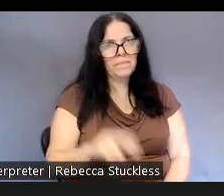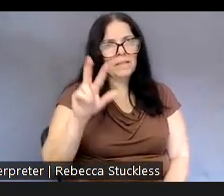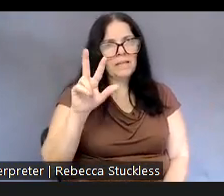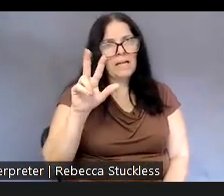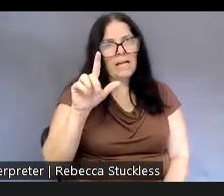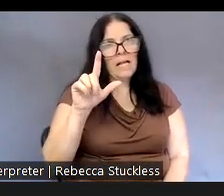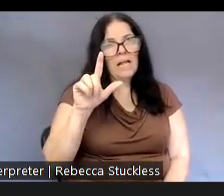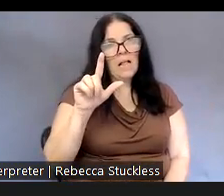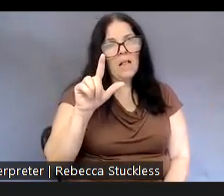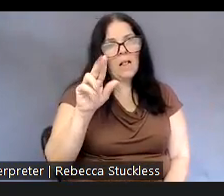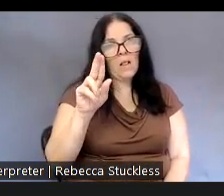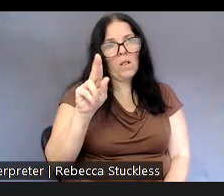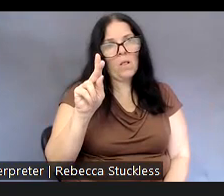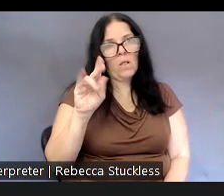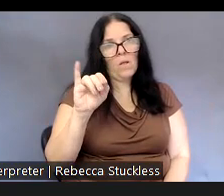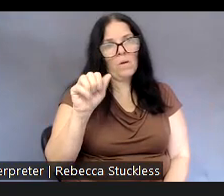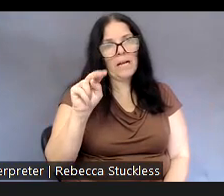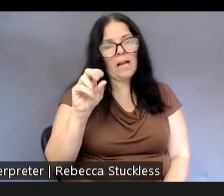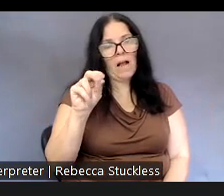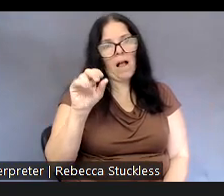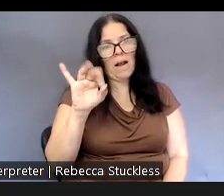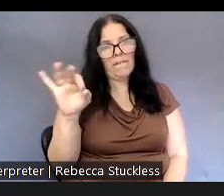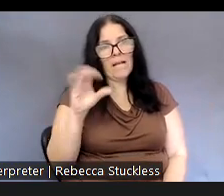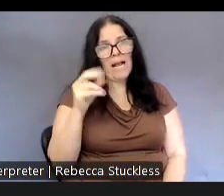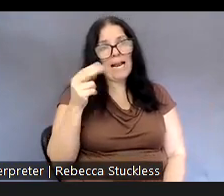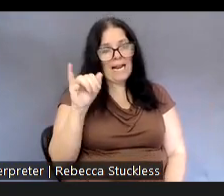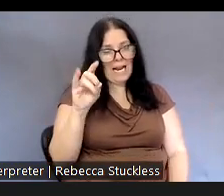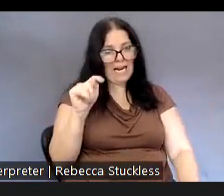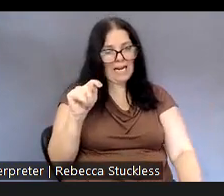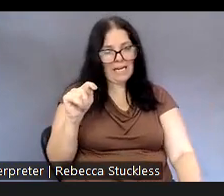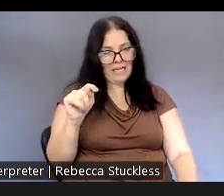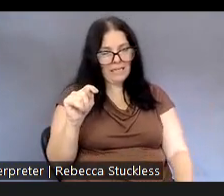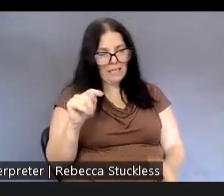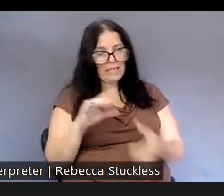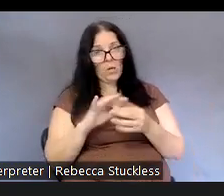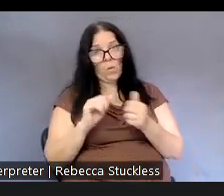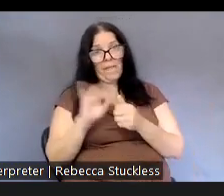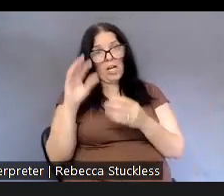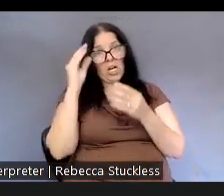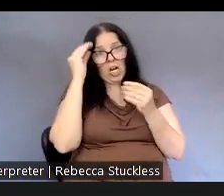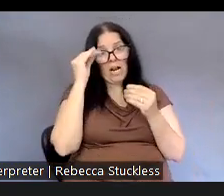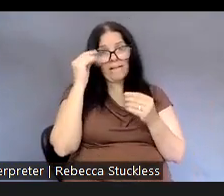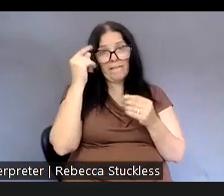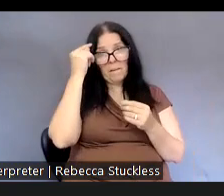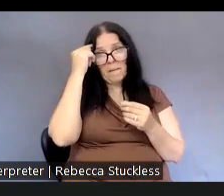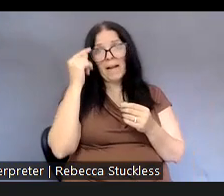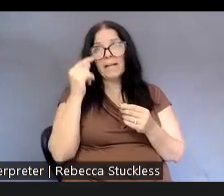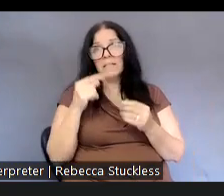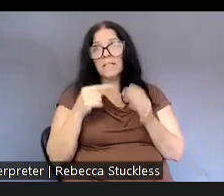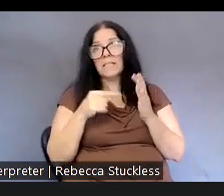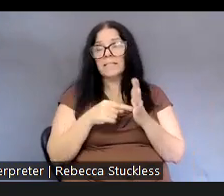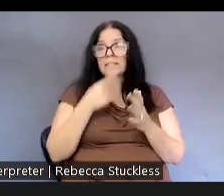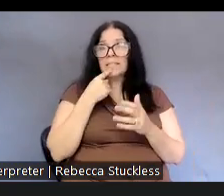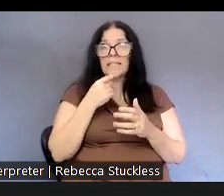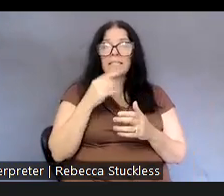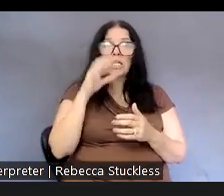book, The Coddling of the American Mind, note that assuming the worst about other people and reading their actions as uncharitably as possible